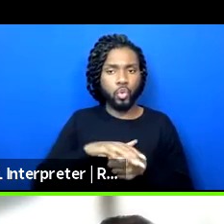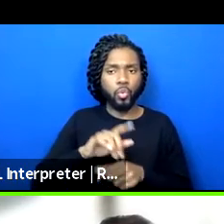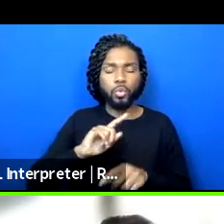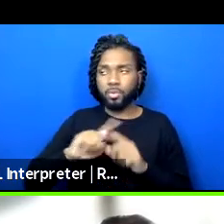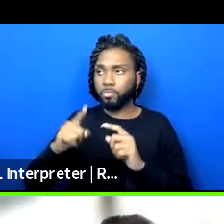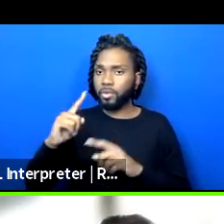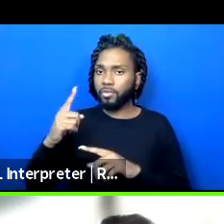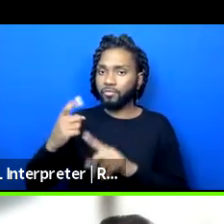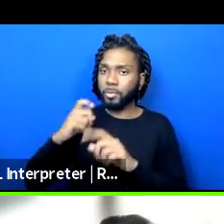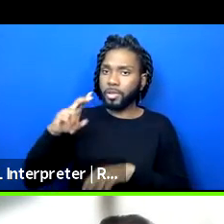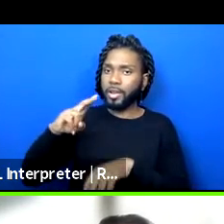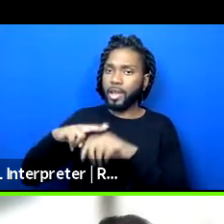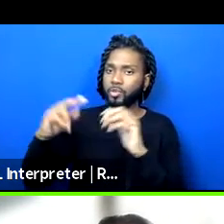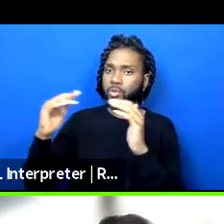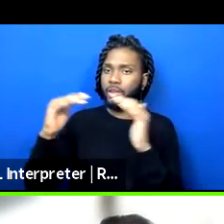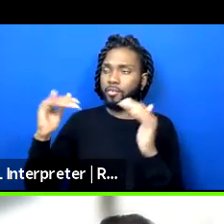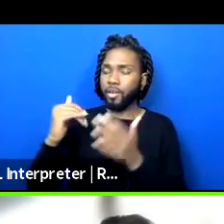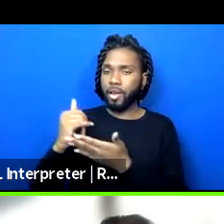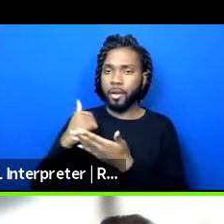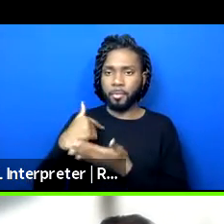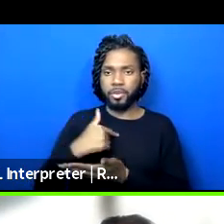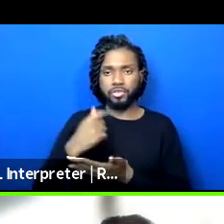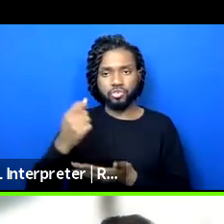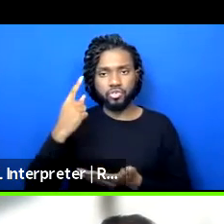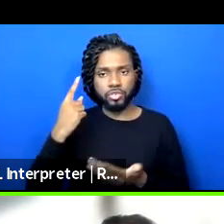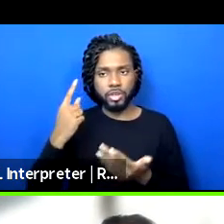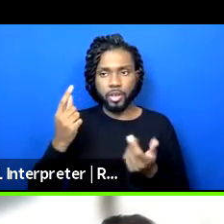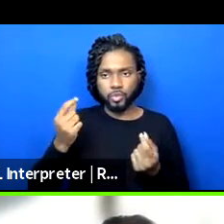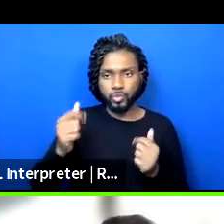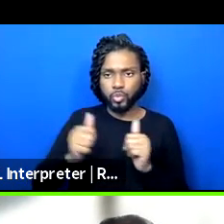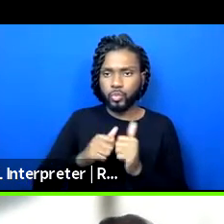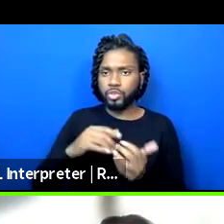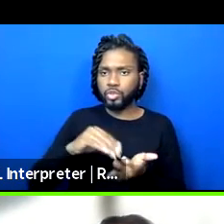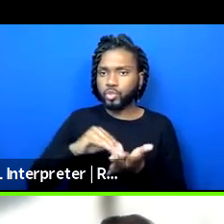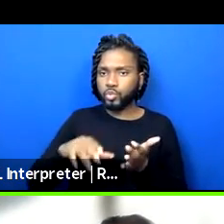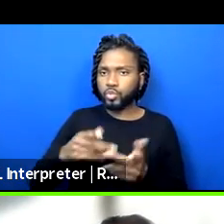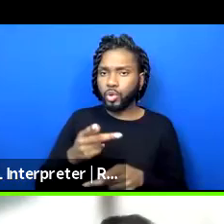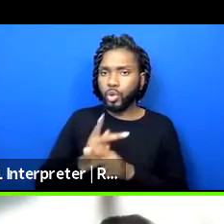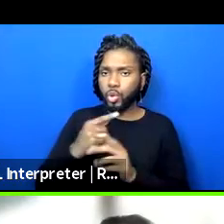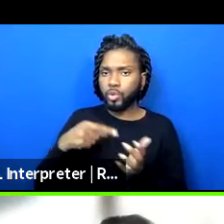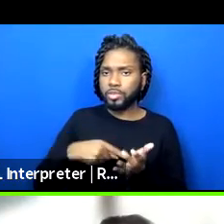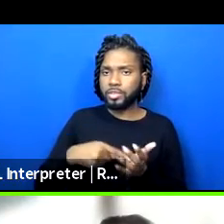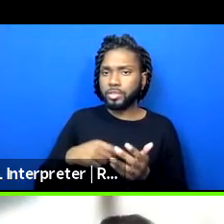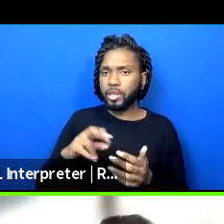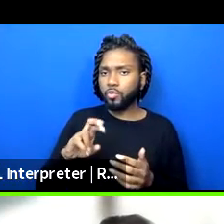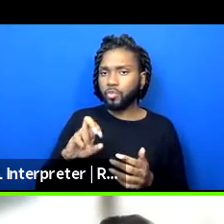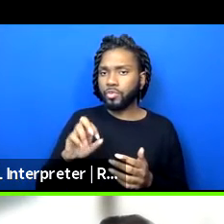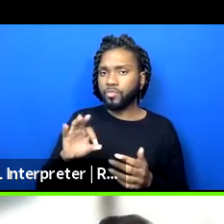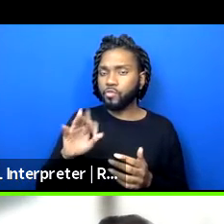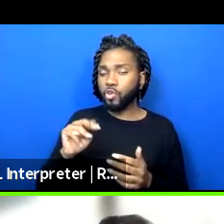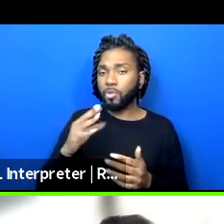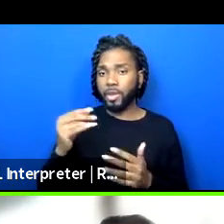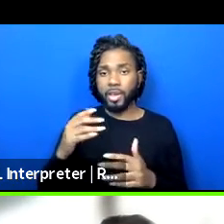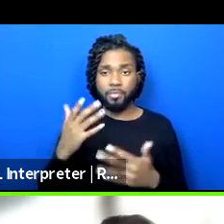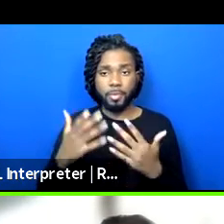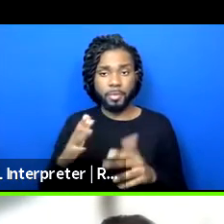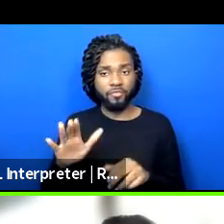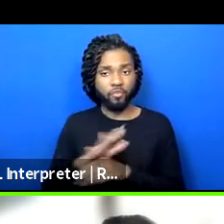to help with this big understanding of student loan debt reform and potentially erasing student loan debt. So thank